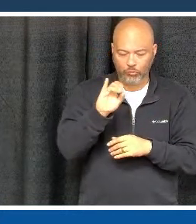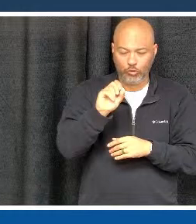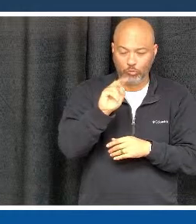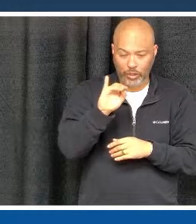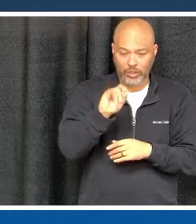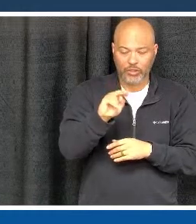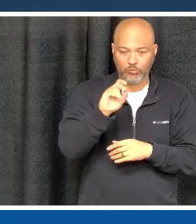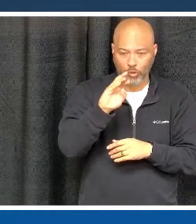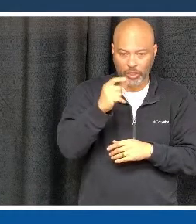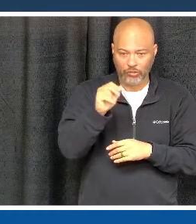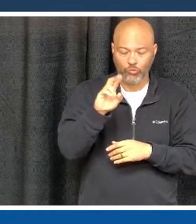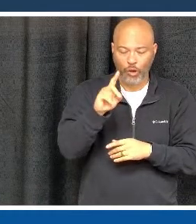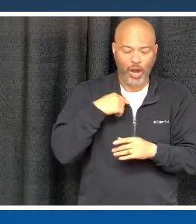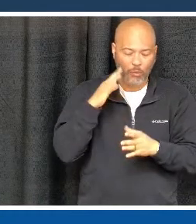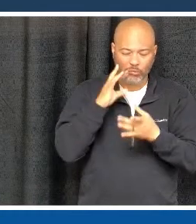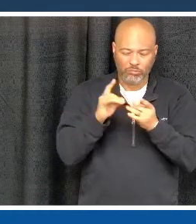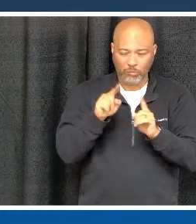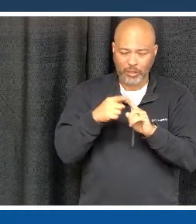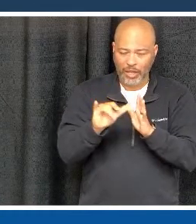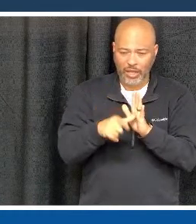I'll make that comment here in a second.